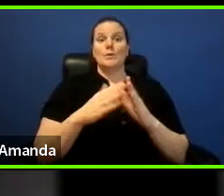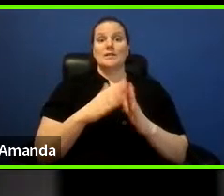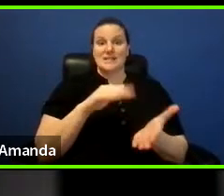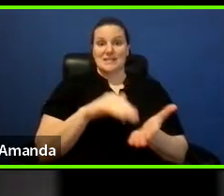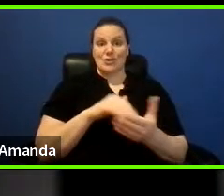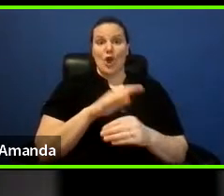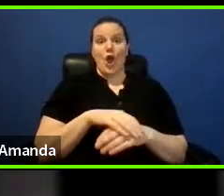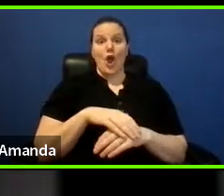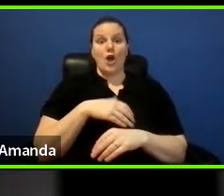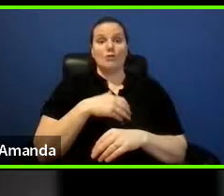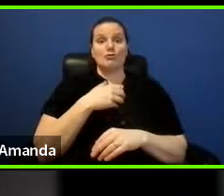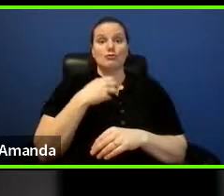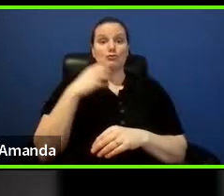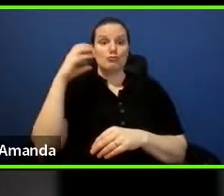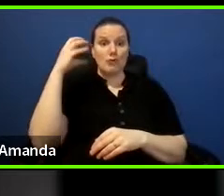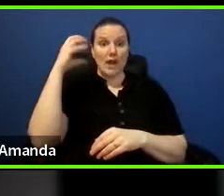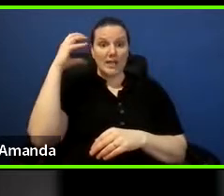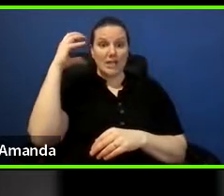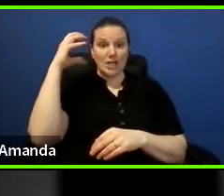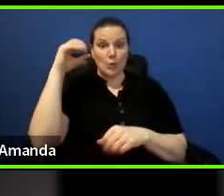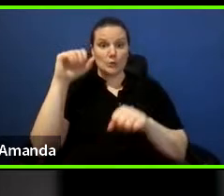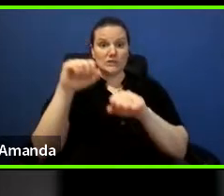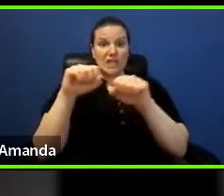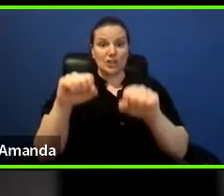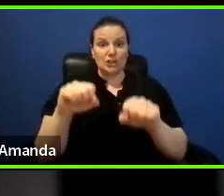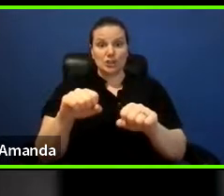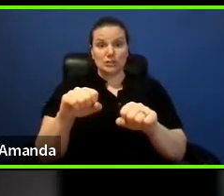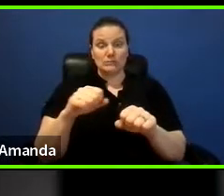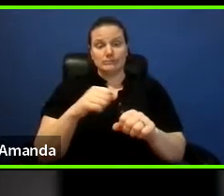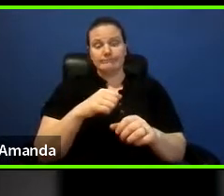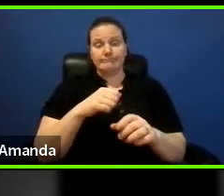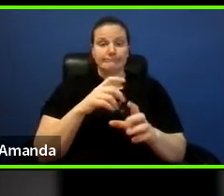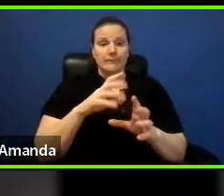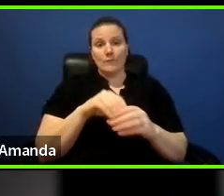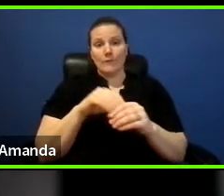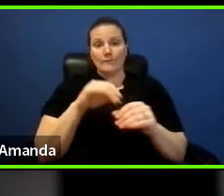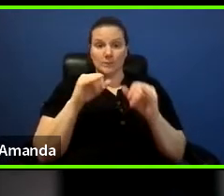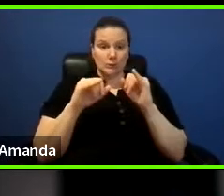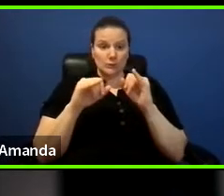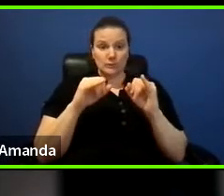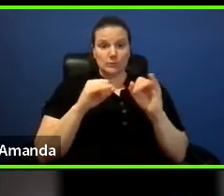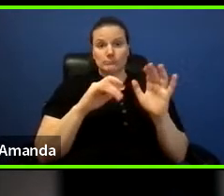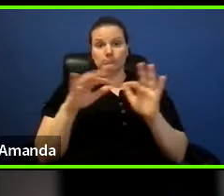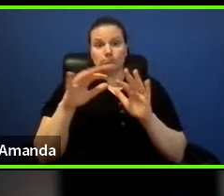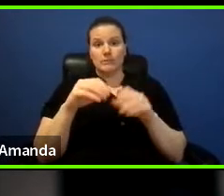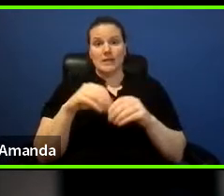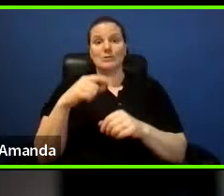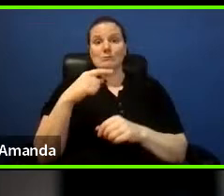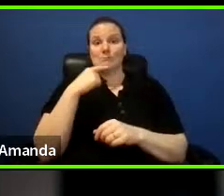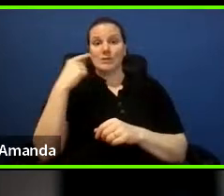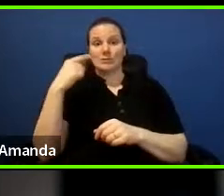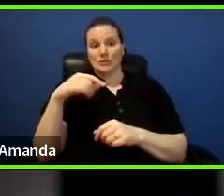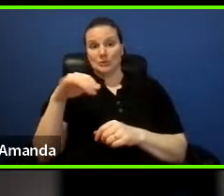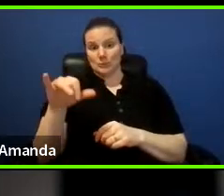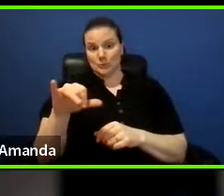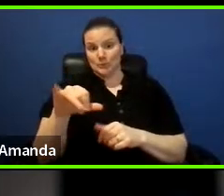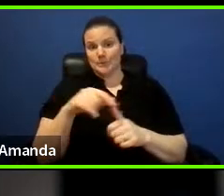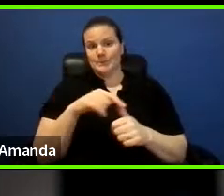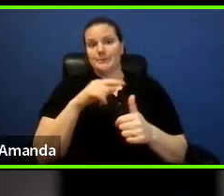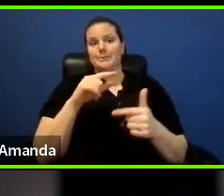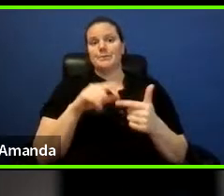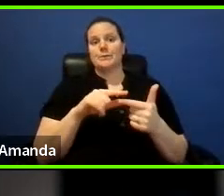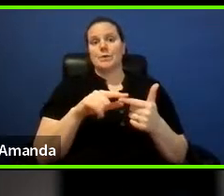such, and we're able to participate in that interview in Russian as well. And we